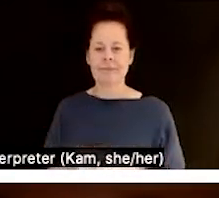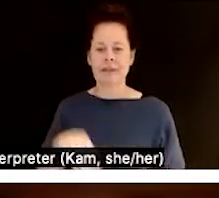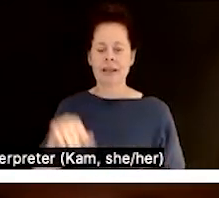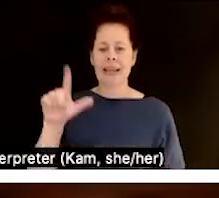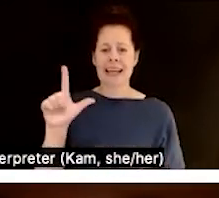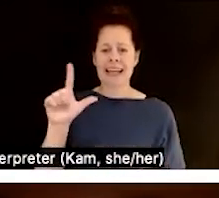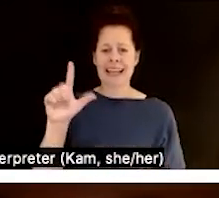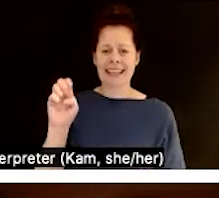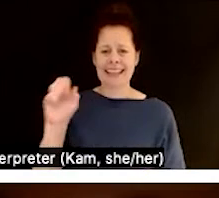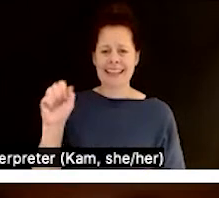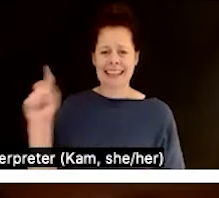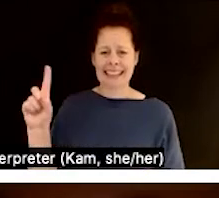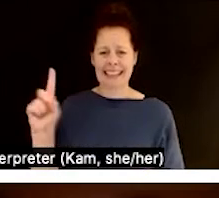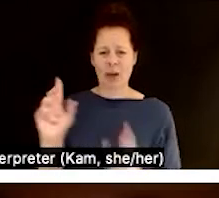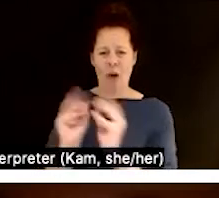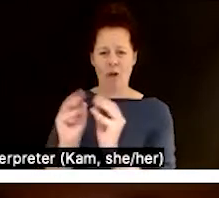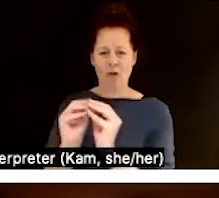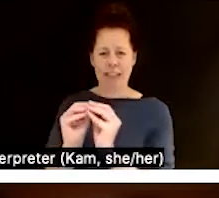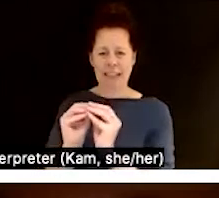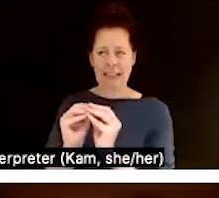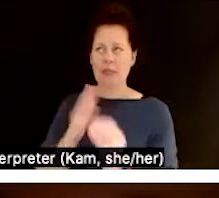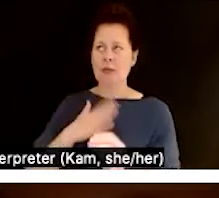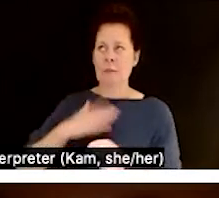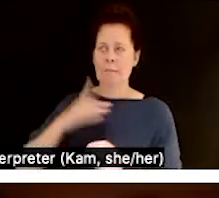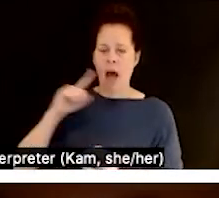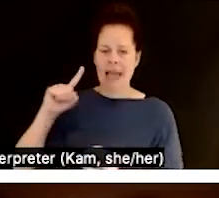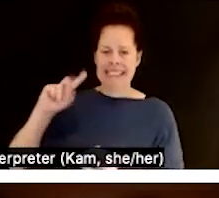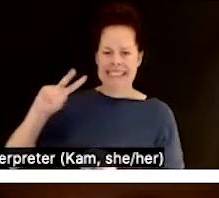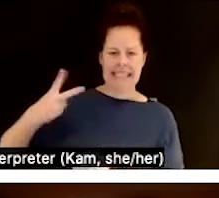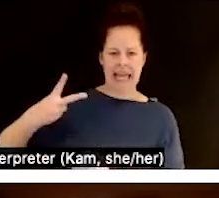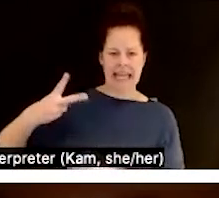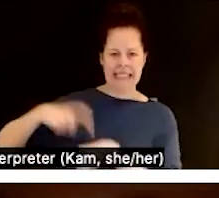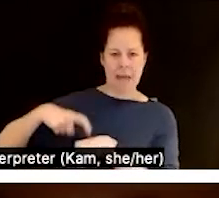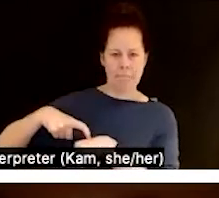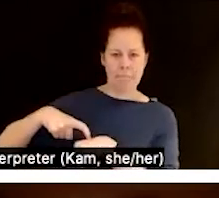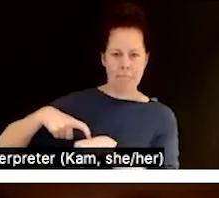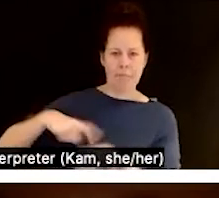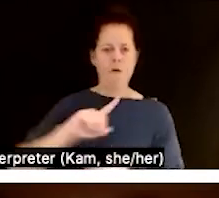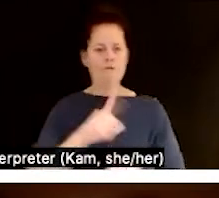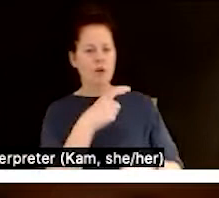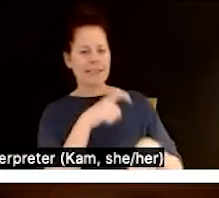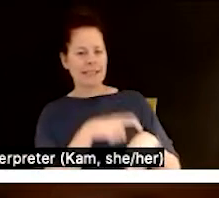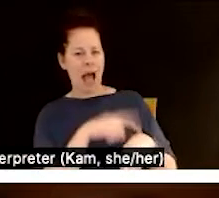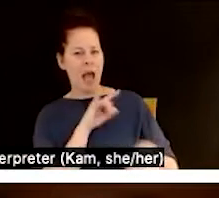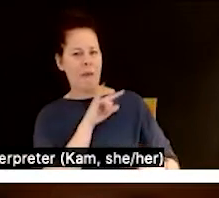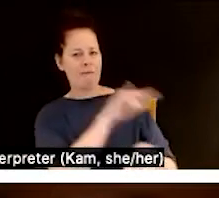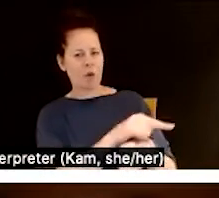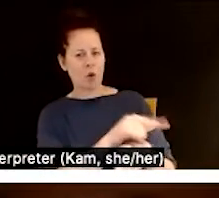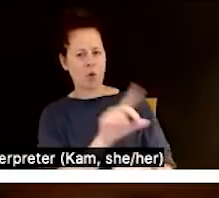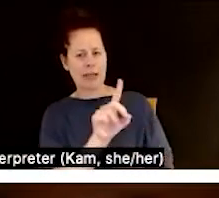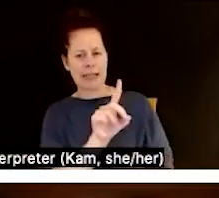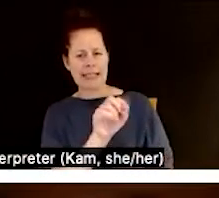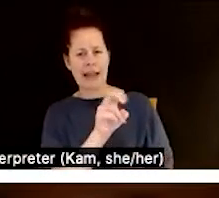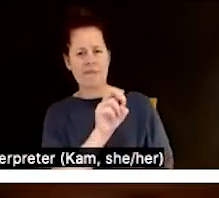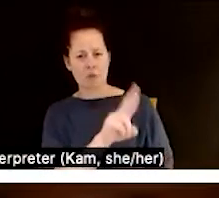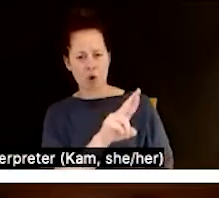my second lead conference. The first one was in Denver in 2018. And